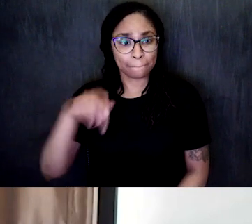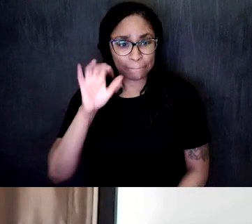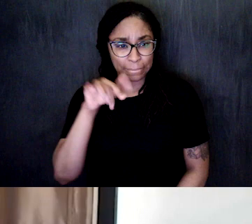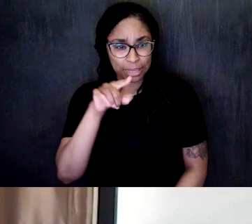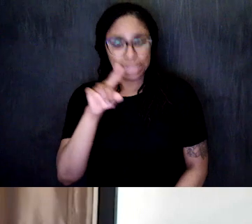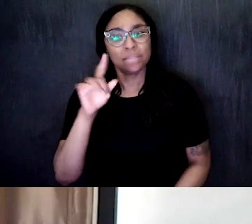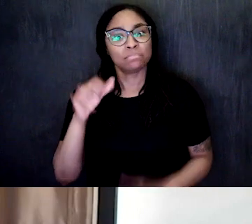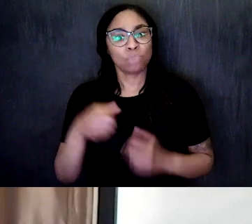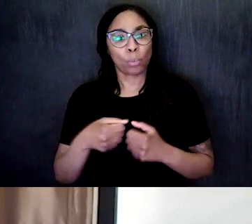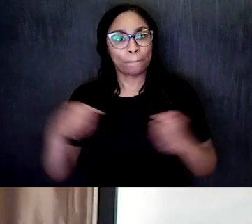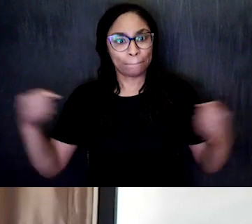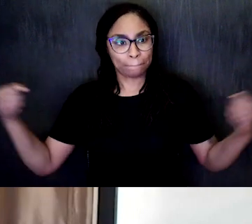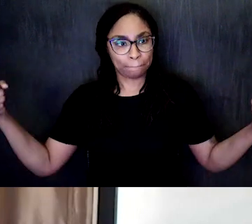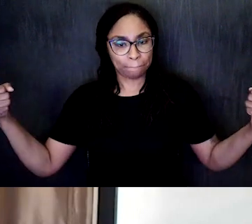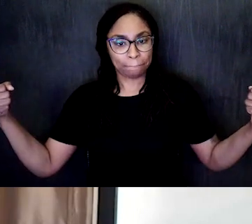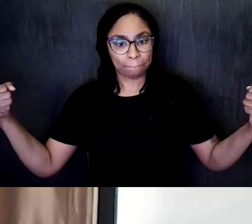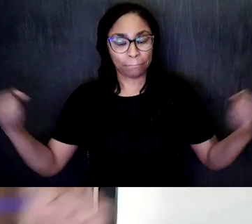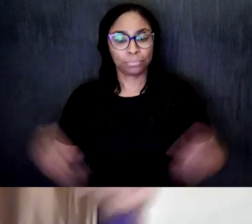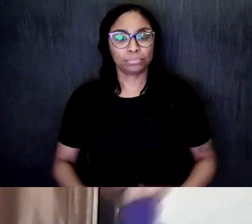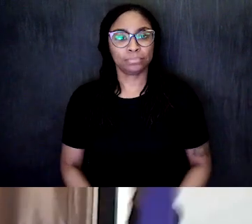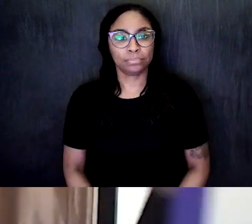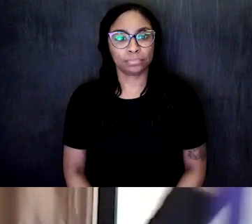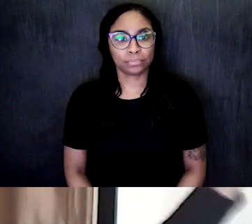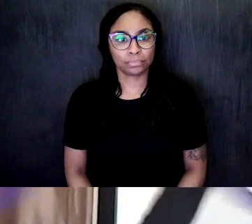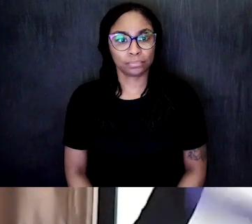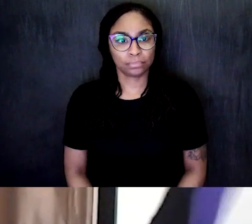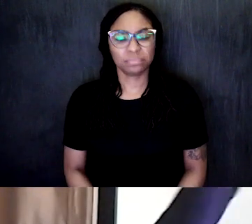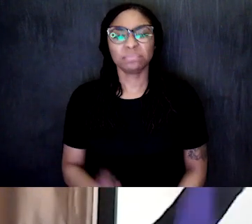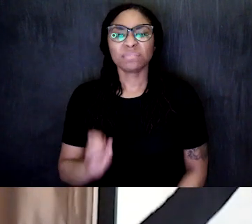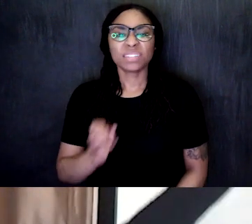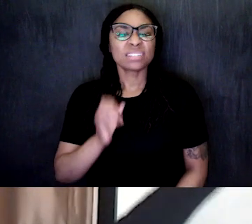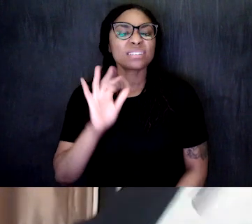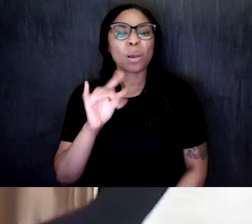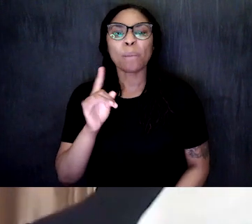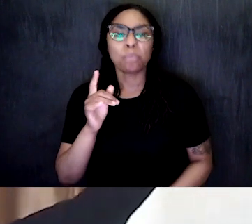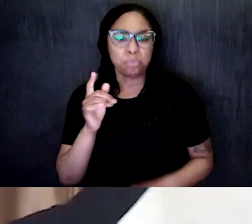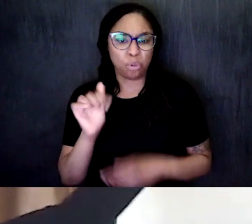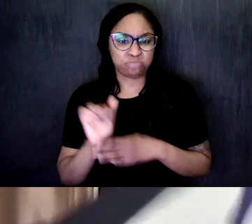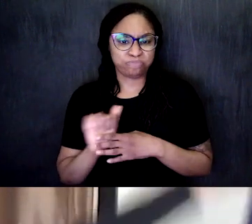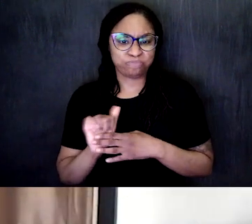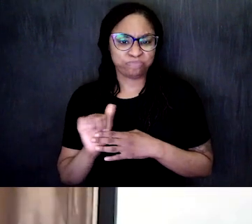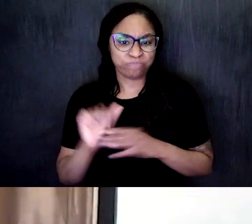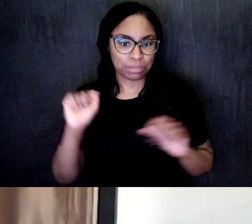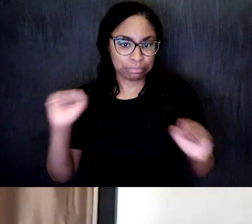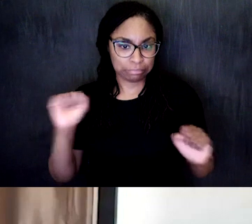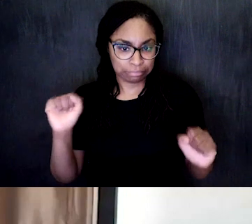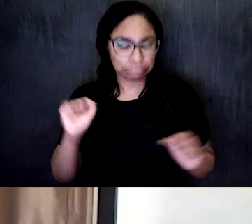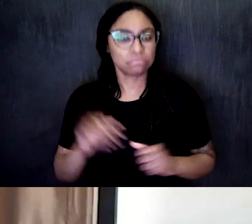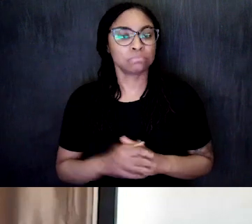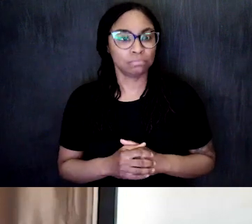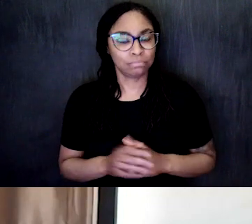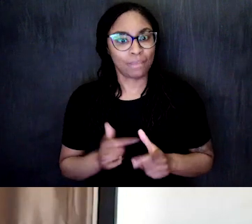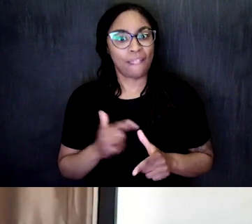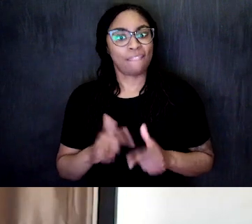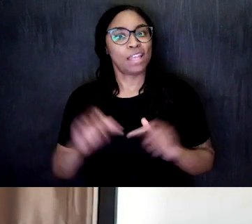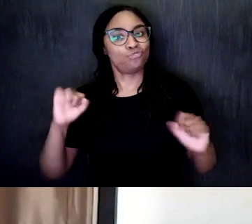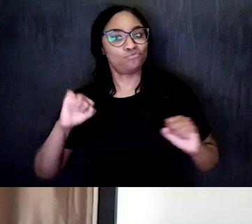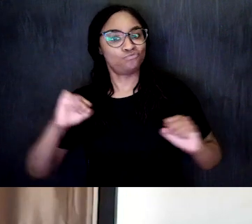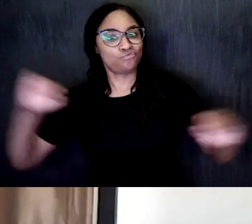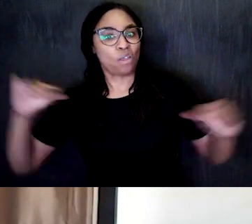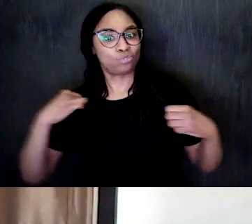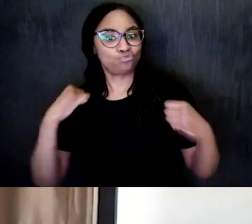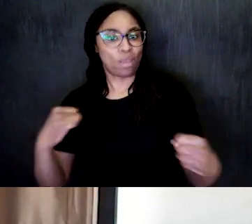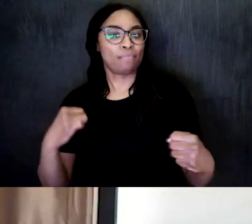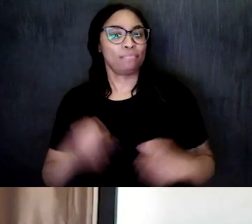and open it up nice and long. We'll do a couple of warm-ups, and then we're going to go into some